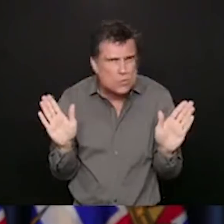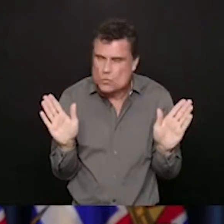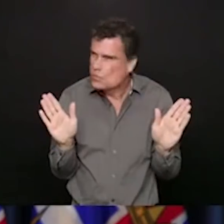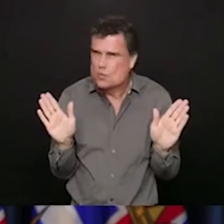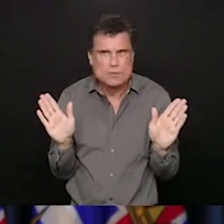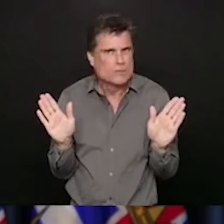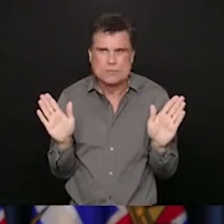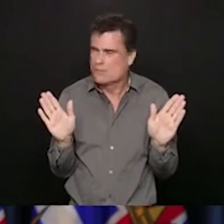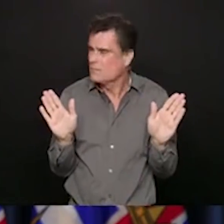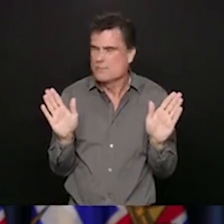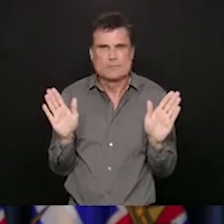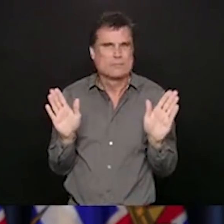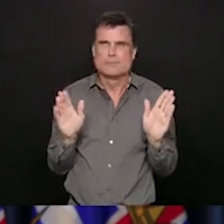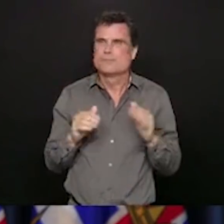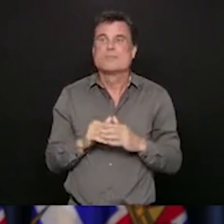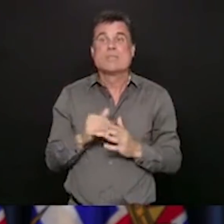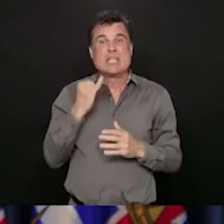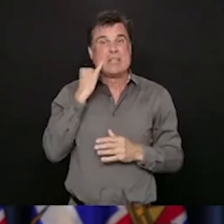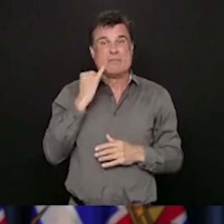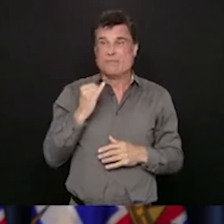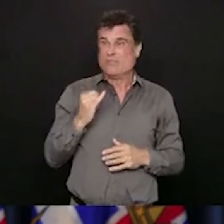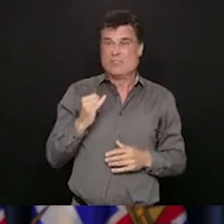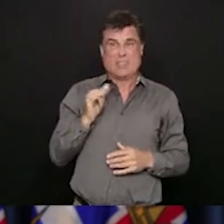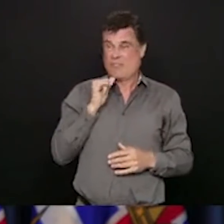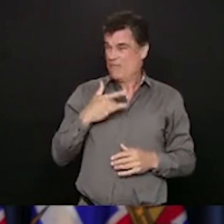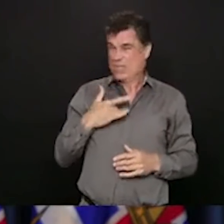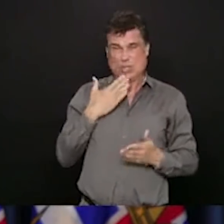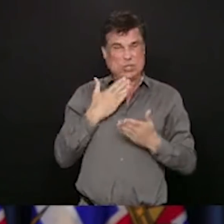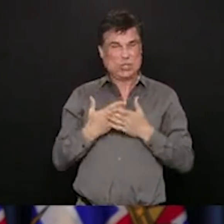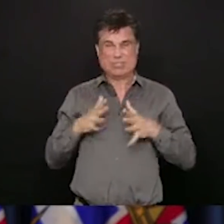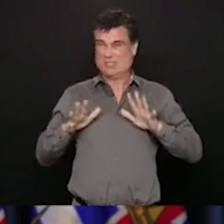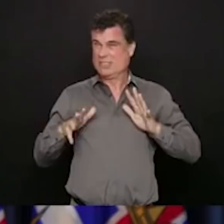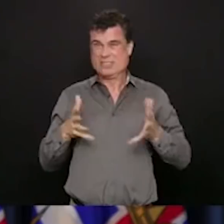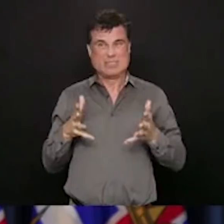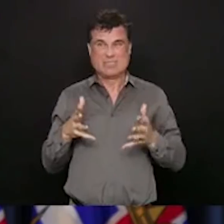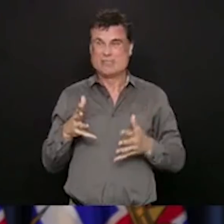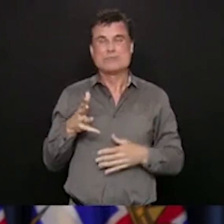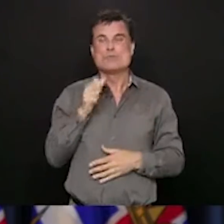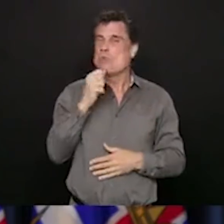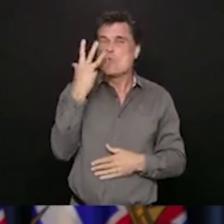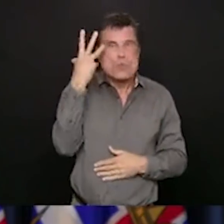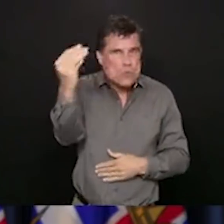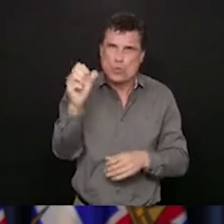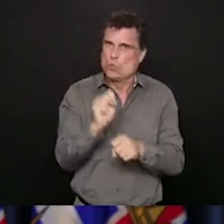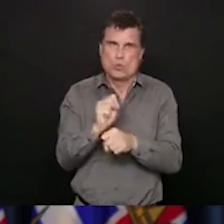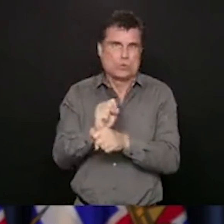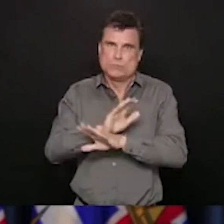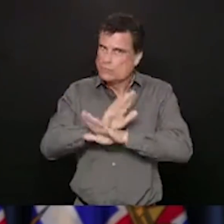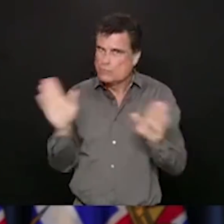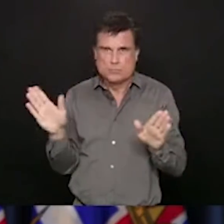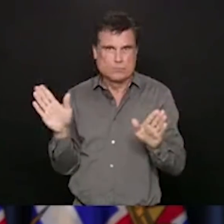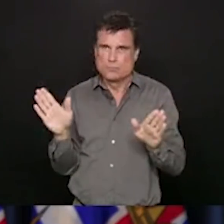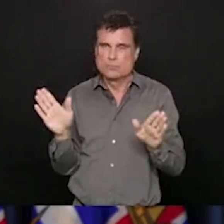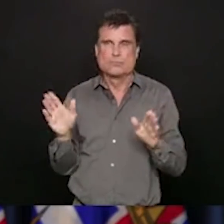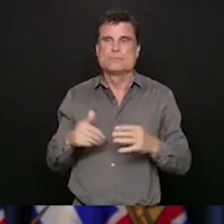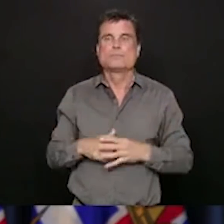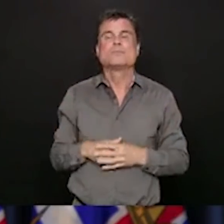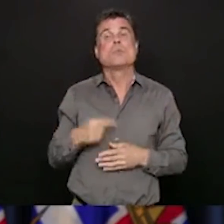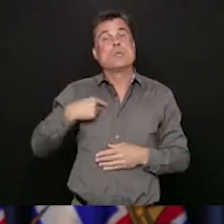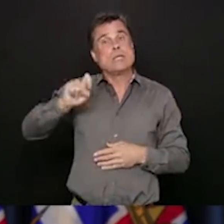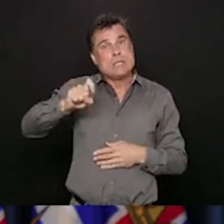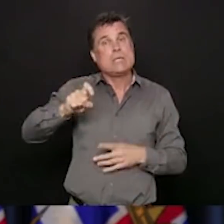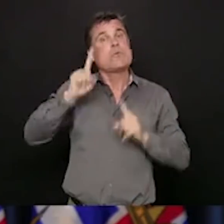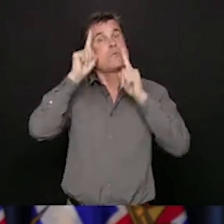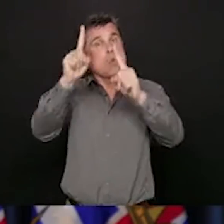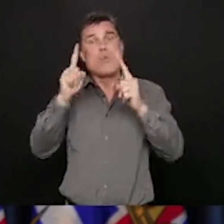well, you should not go to the workplace. And we need to make sure as a society we're putting in place protections for those workers so they don't feel